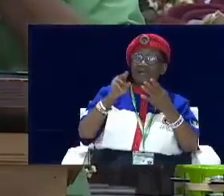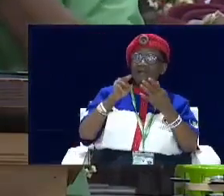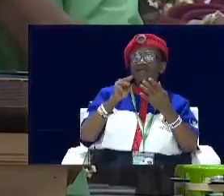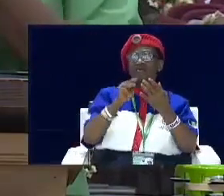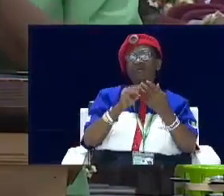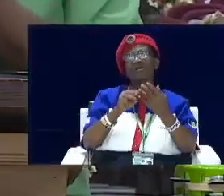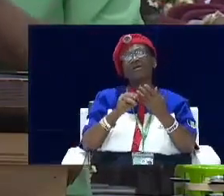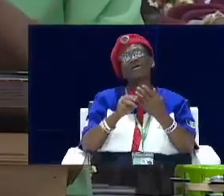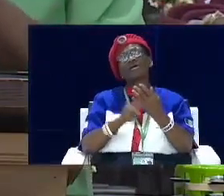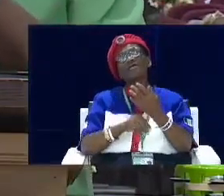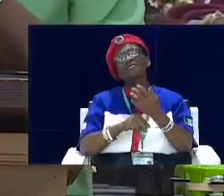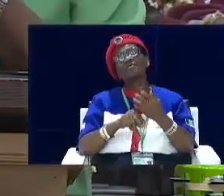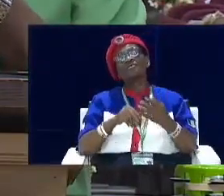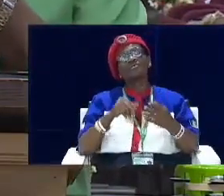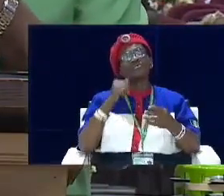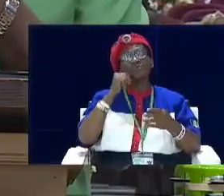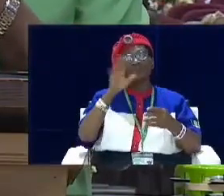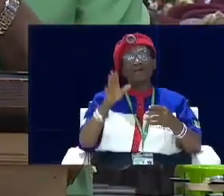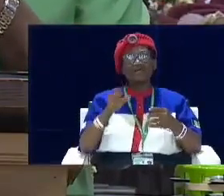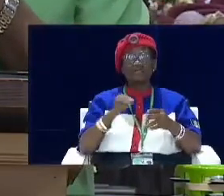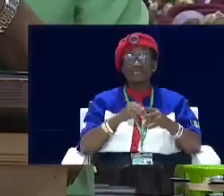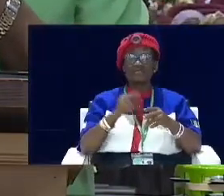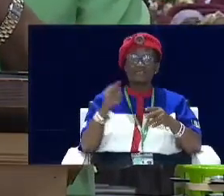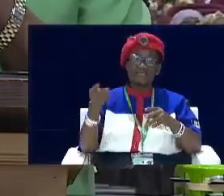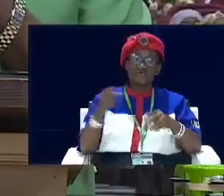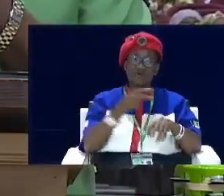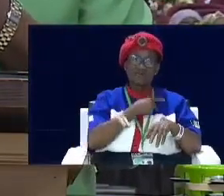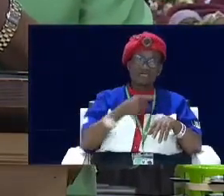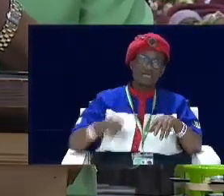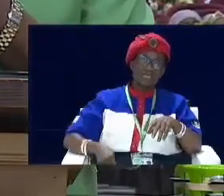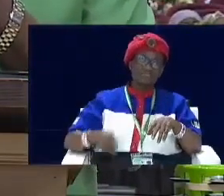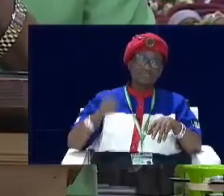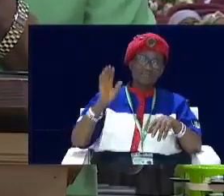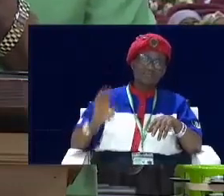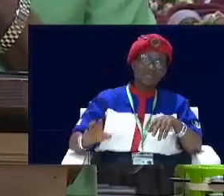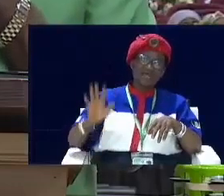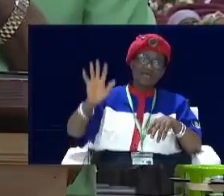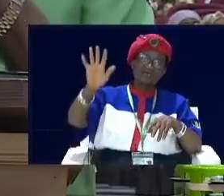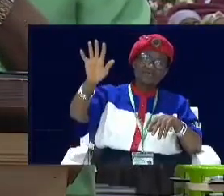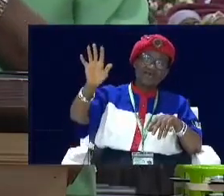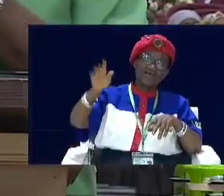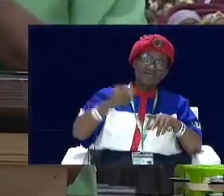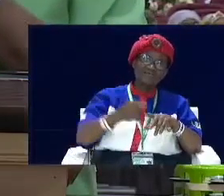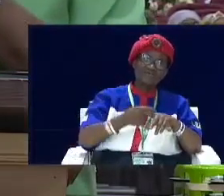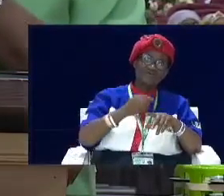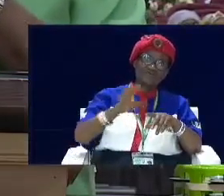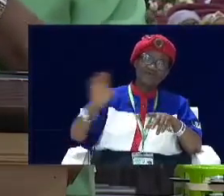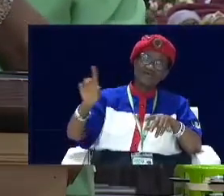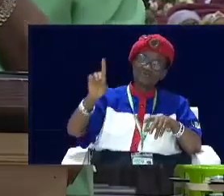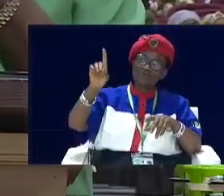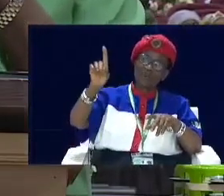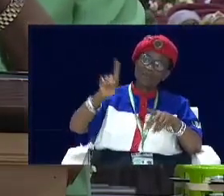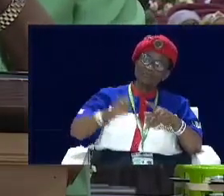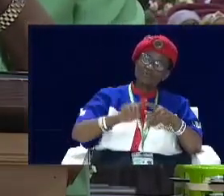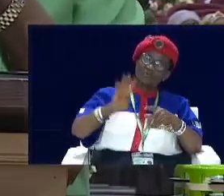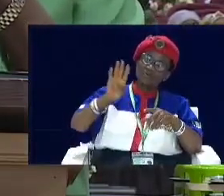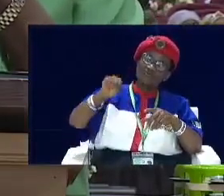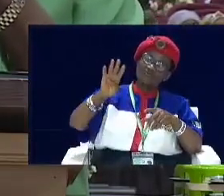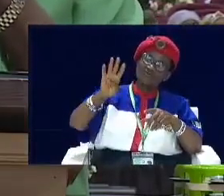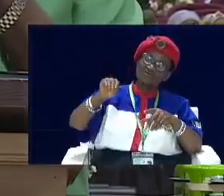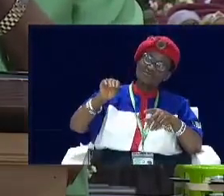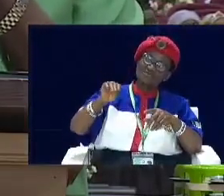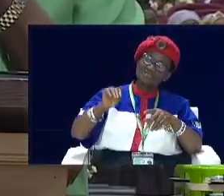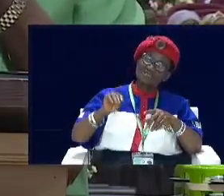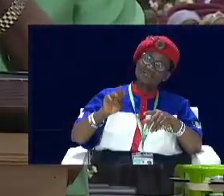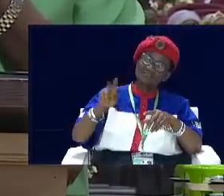yen. In 2 Kings chapter 5. Ninu iwe oba keji ori karun. From verse 1 to 14. Ese kini de